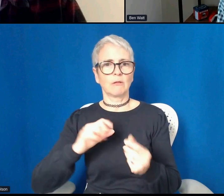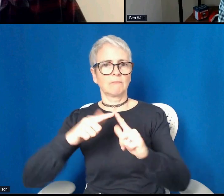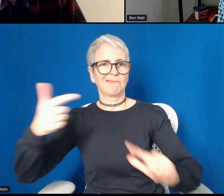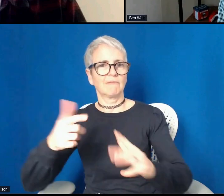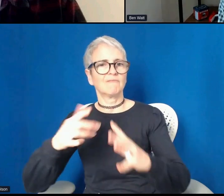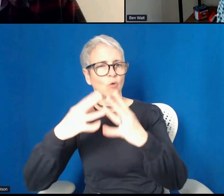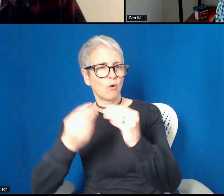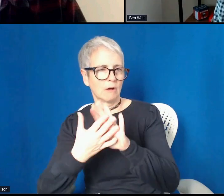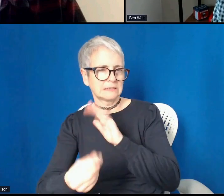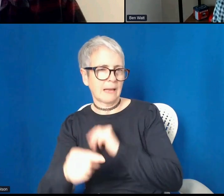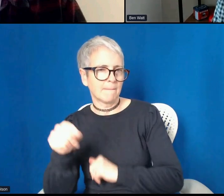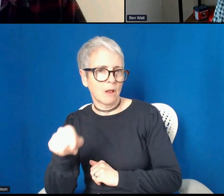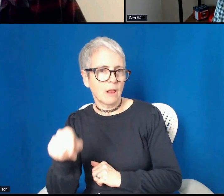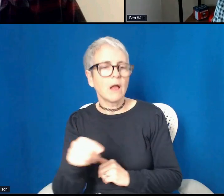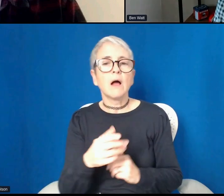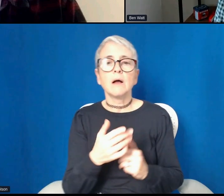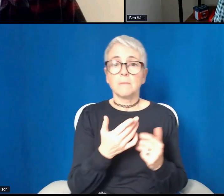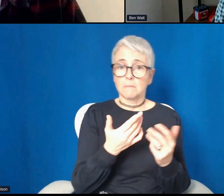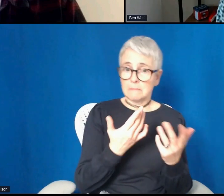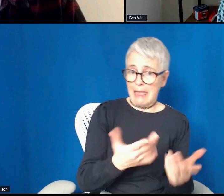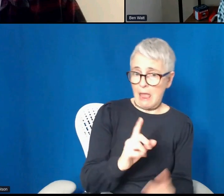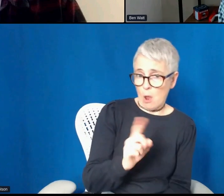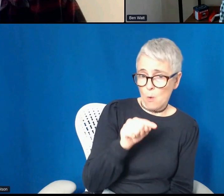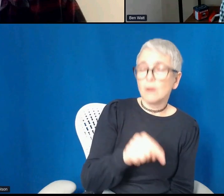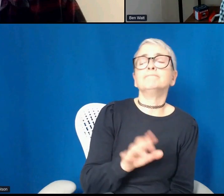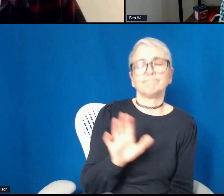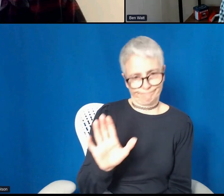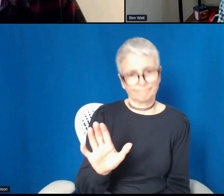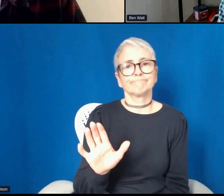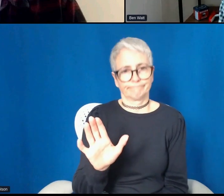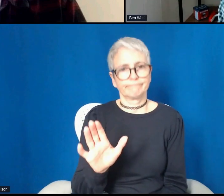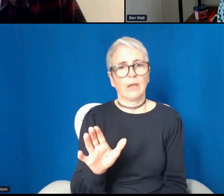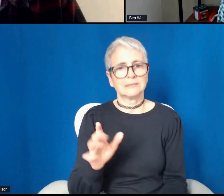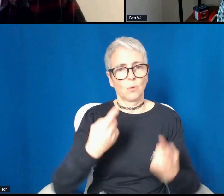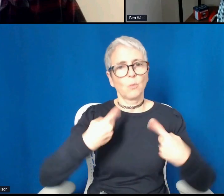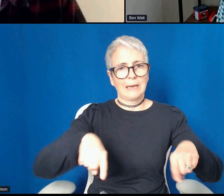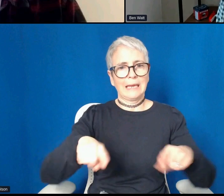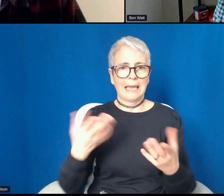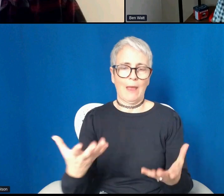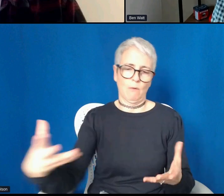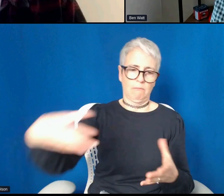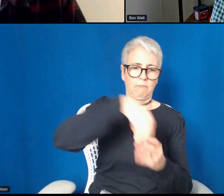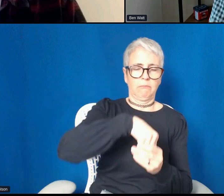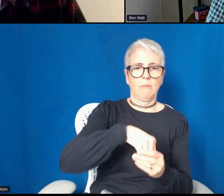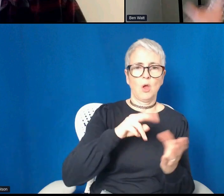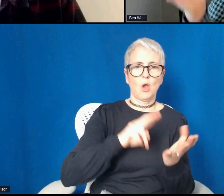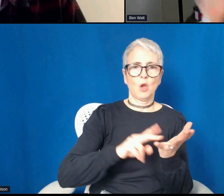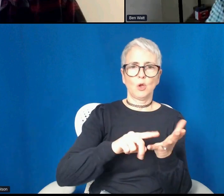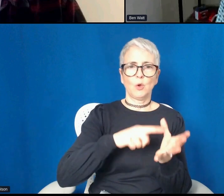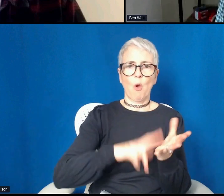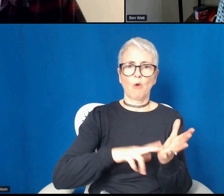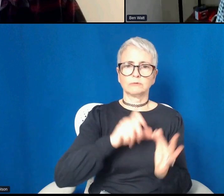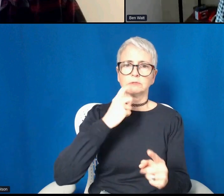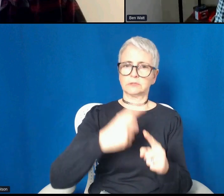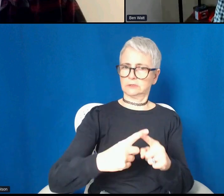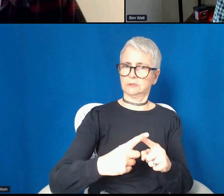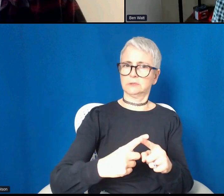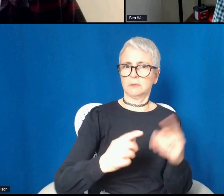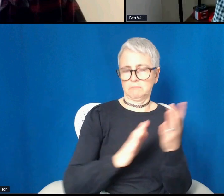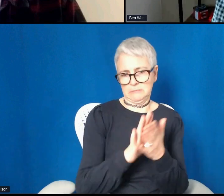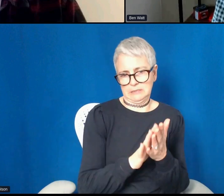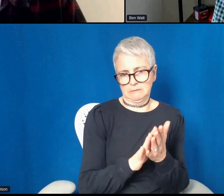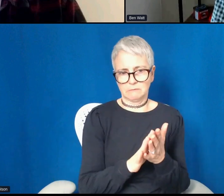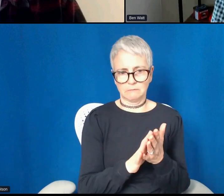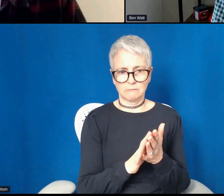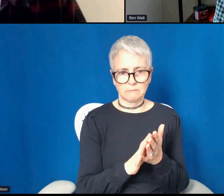do now that we have Nuance as part of the Microsoft family. I don't have anything to announce or say on